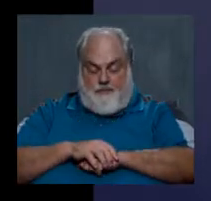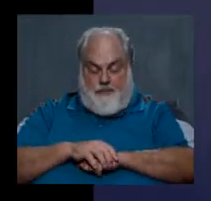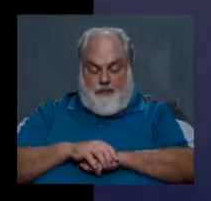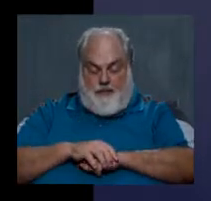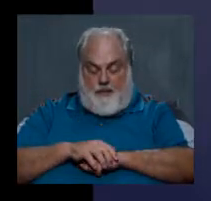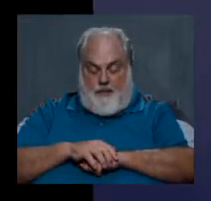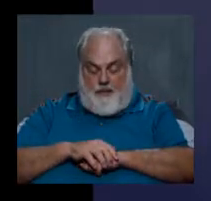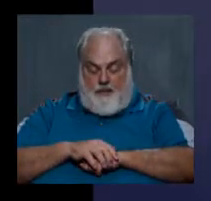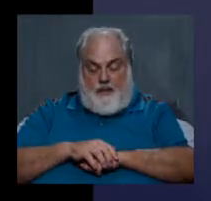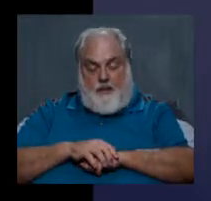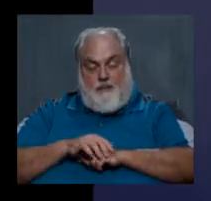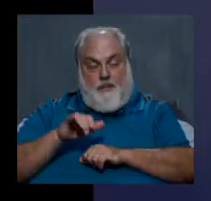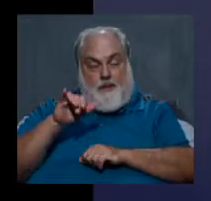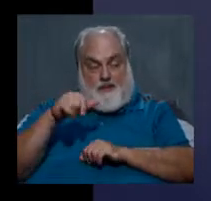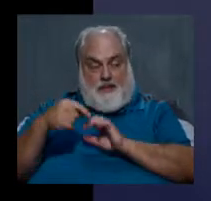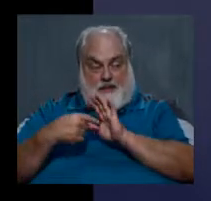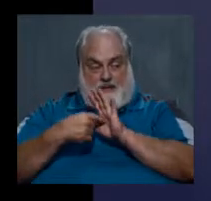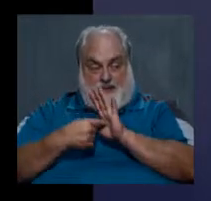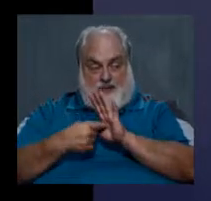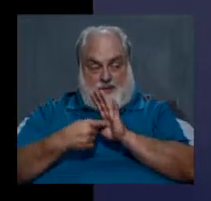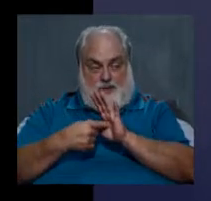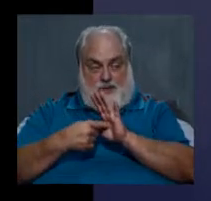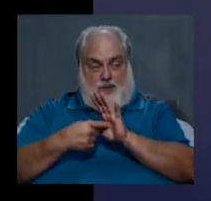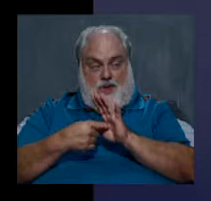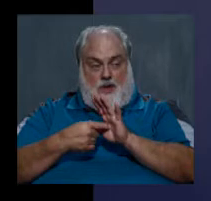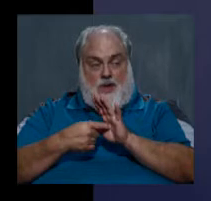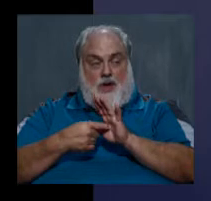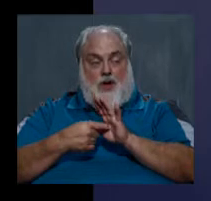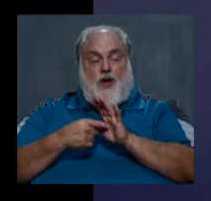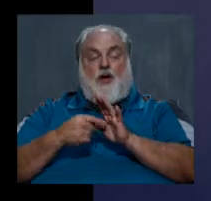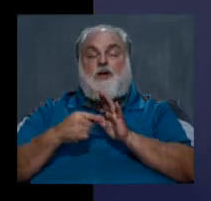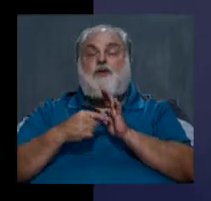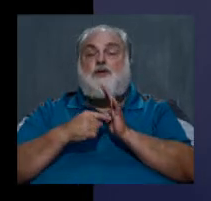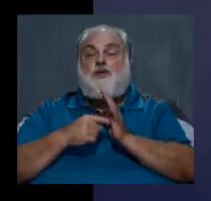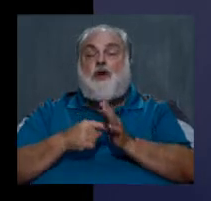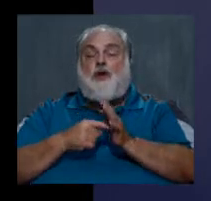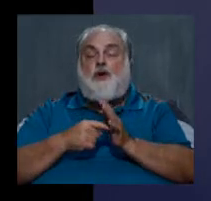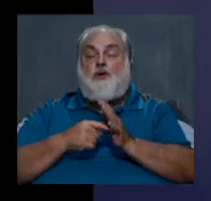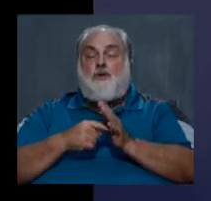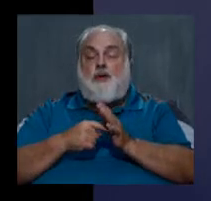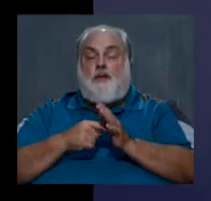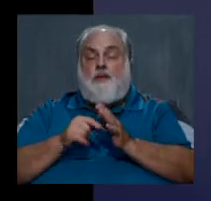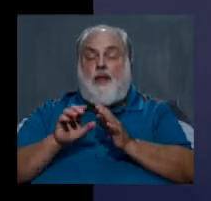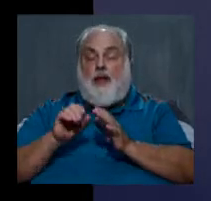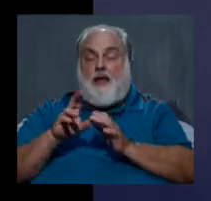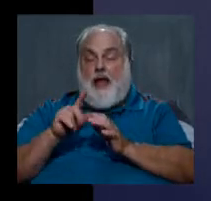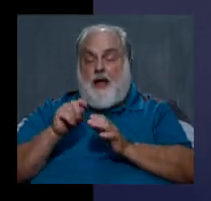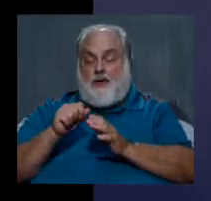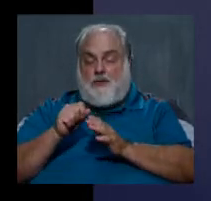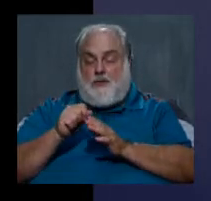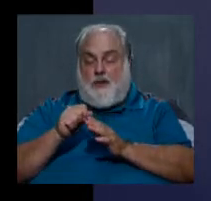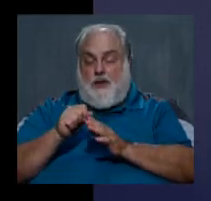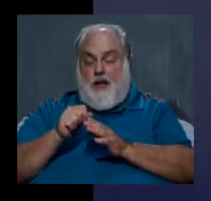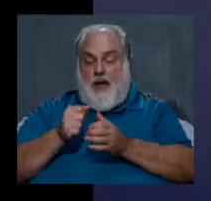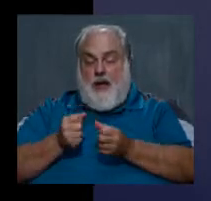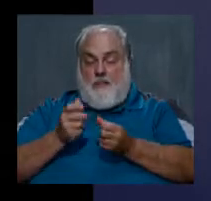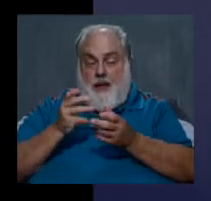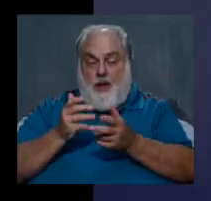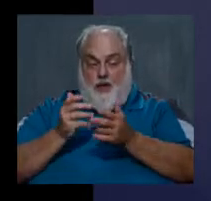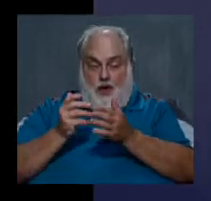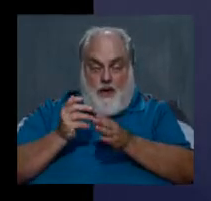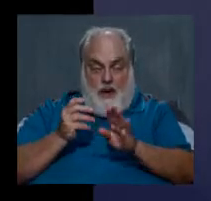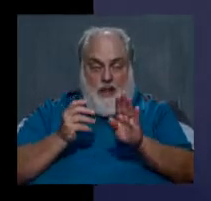And this slide shows the actual turn movement counts at the intersection, you know, how many vehicles are turning